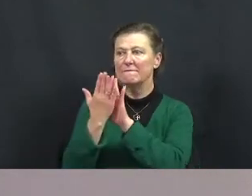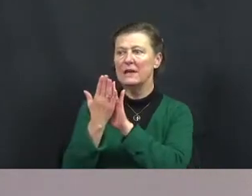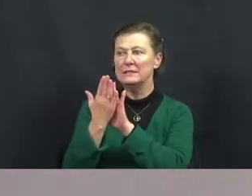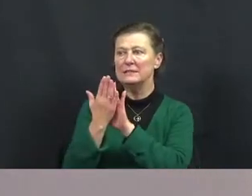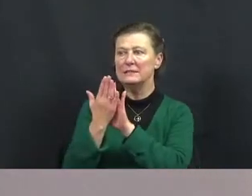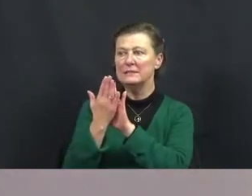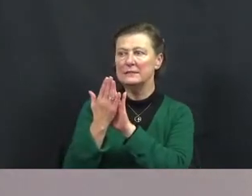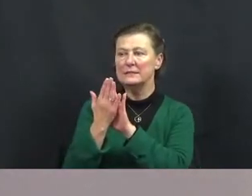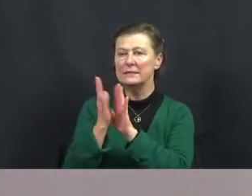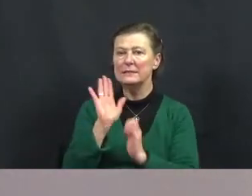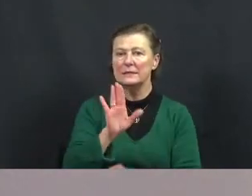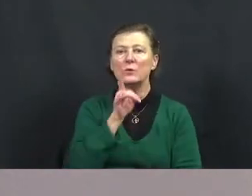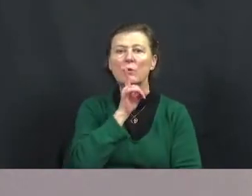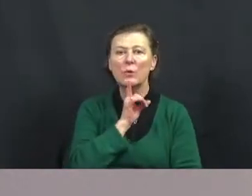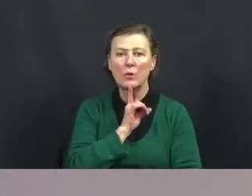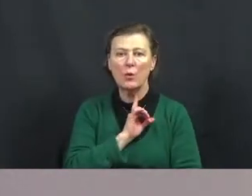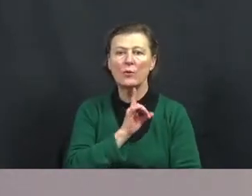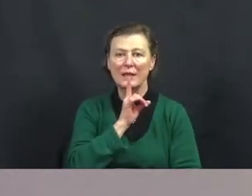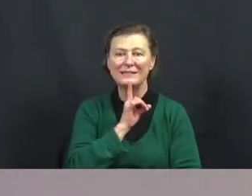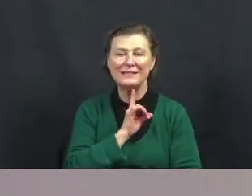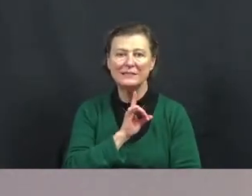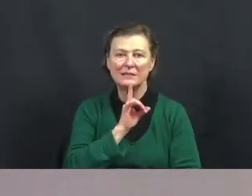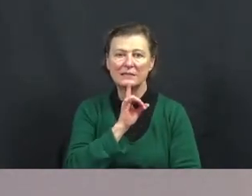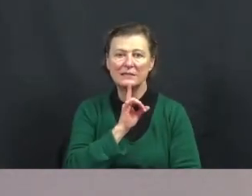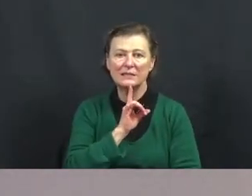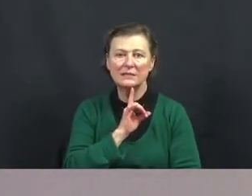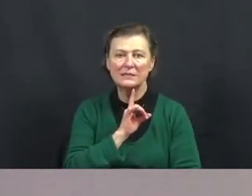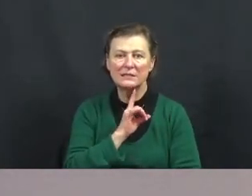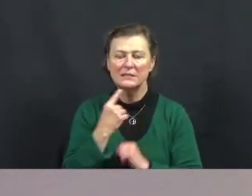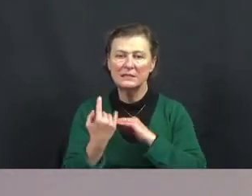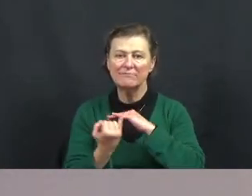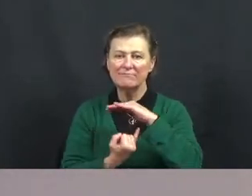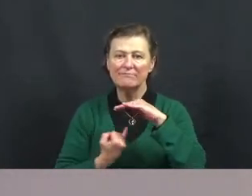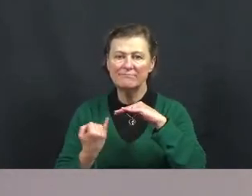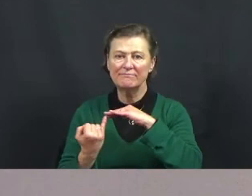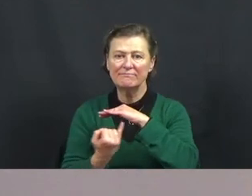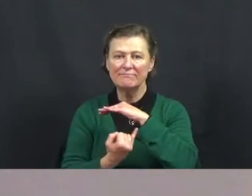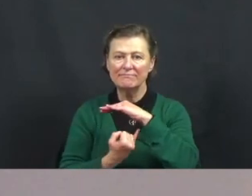his loneliness, as I noted earlier.